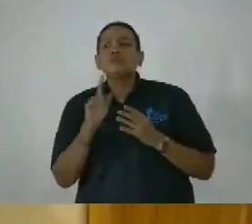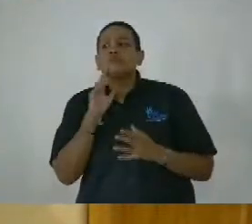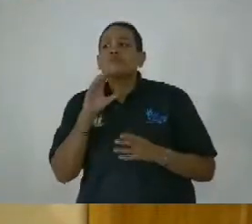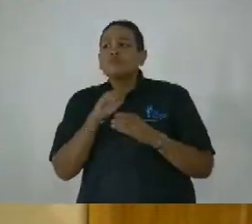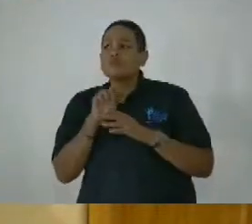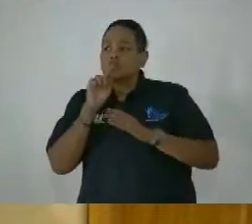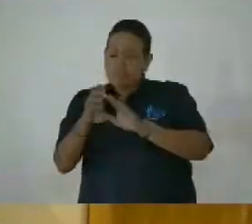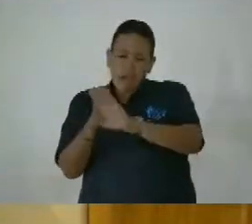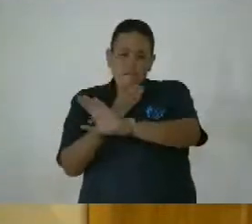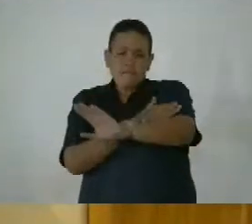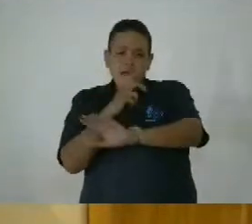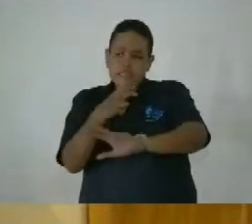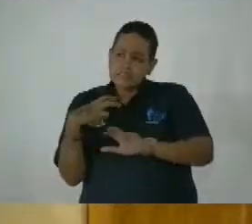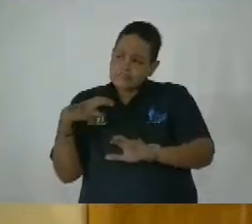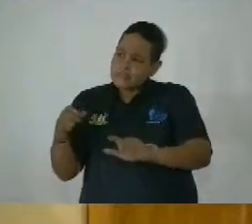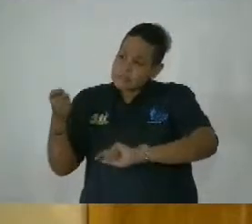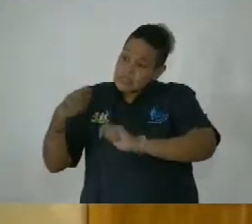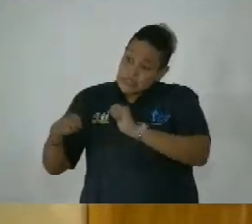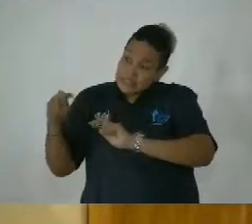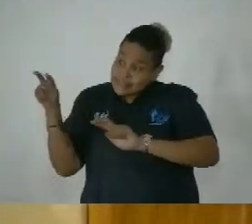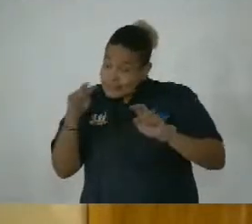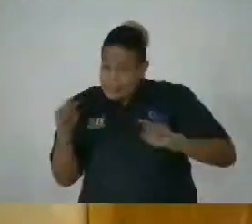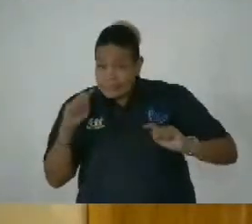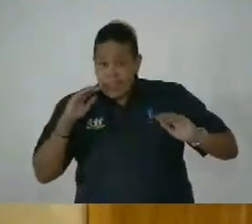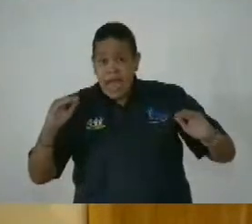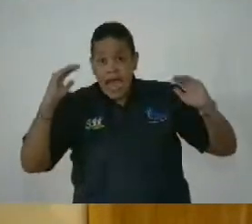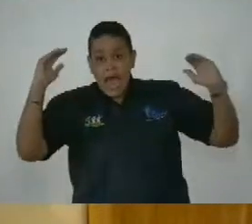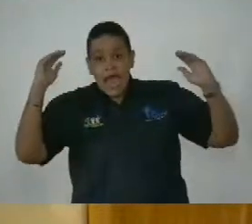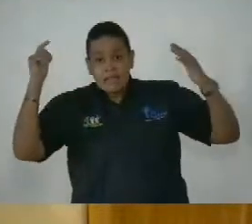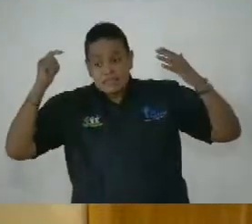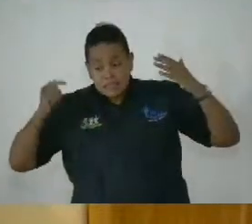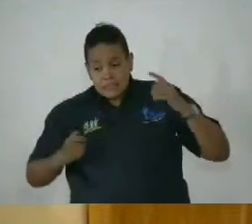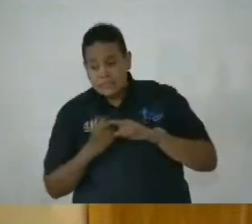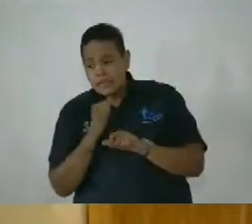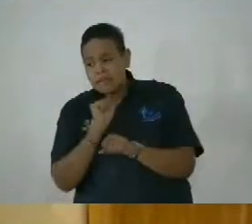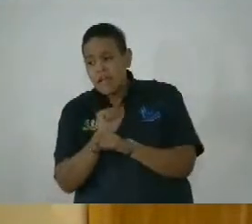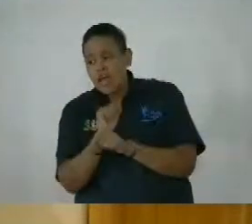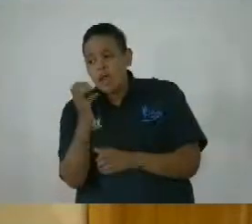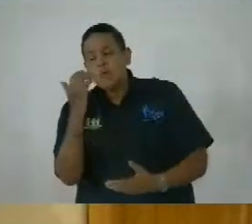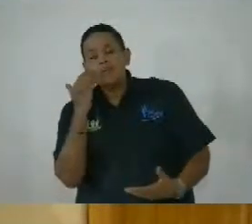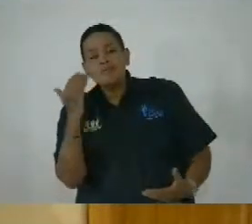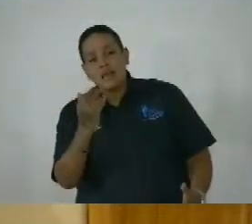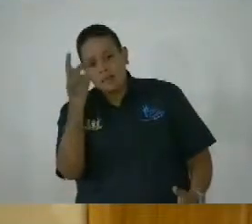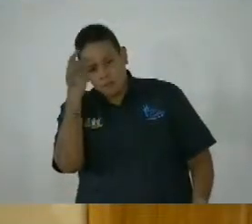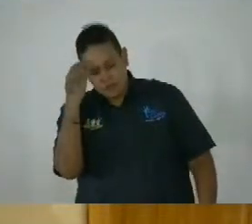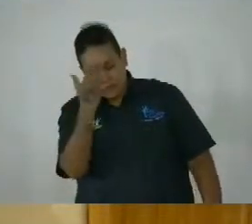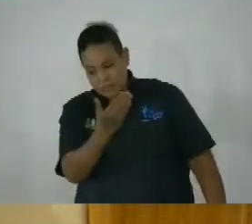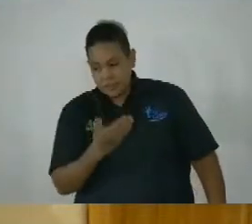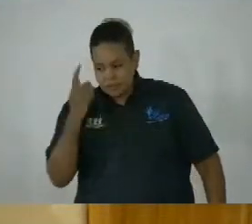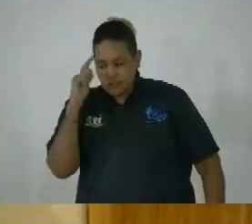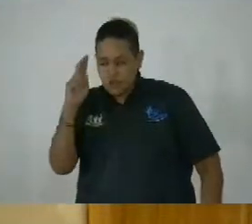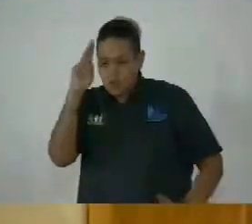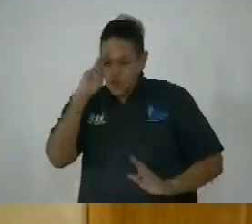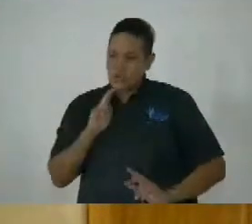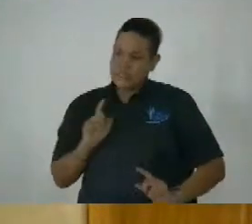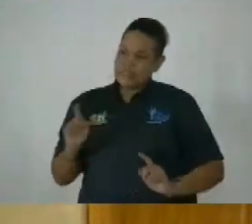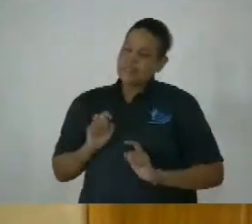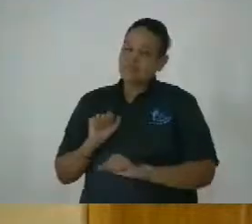crucial to advancing the investment in transformation and a high point of my political career. I want to thank the Prime Minister for his confidence.